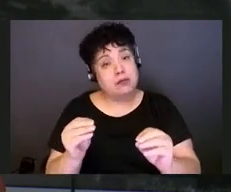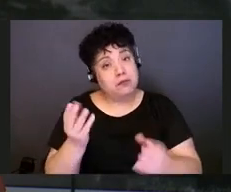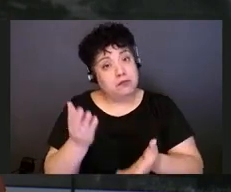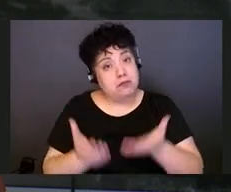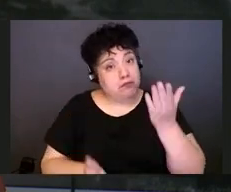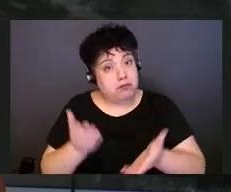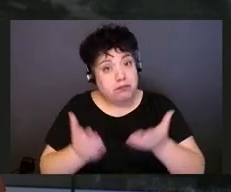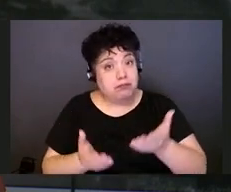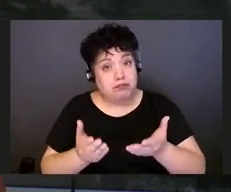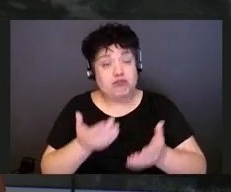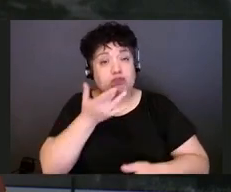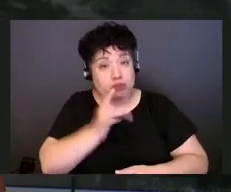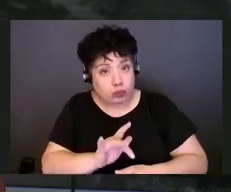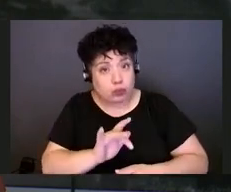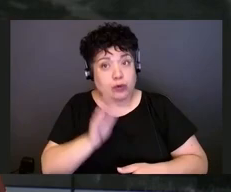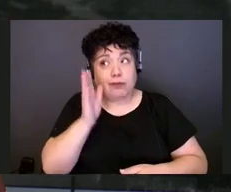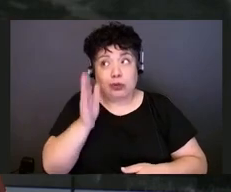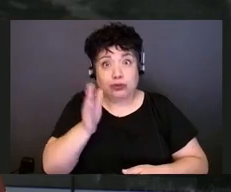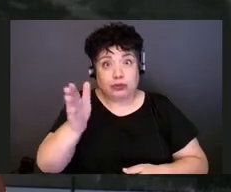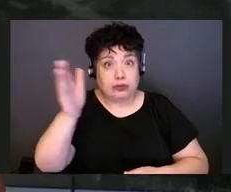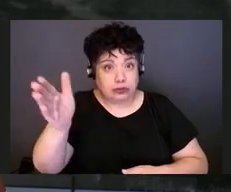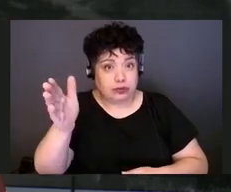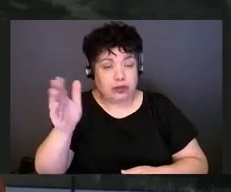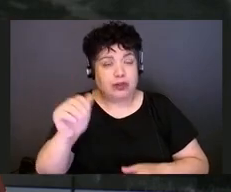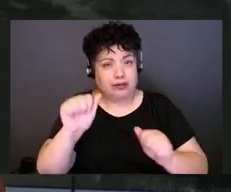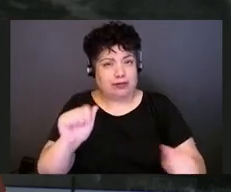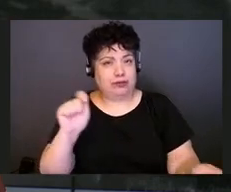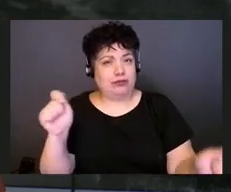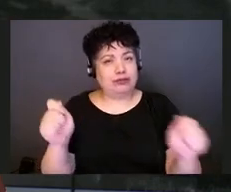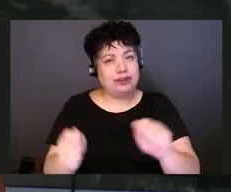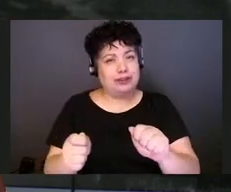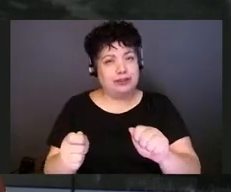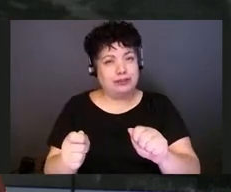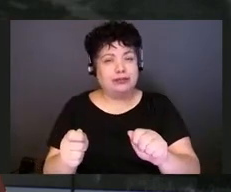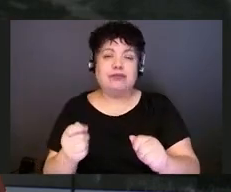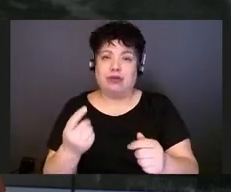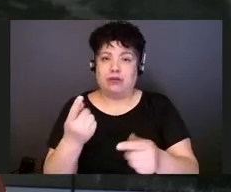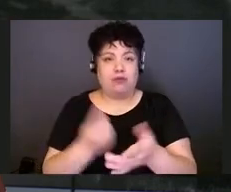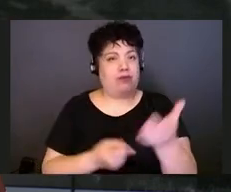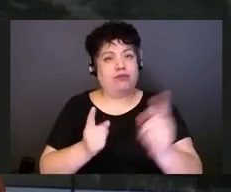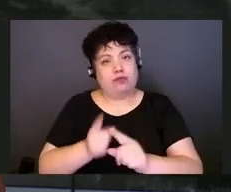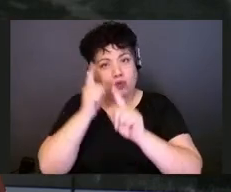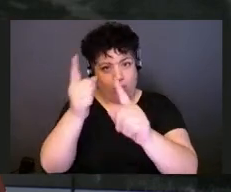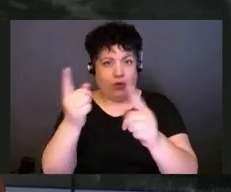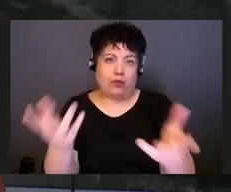see can be changed into the tomorrow we want to be. Thank you.